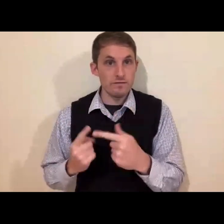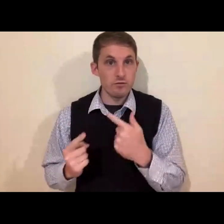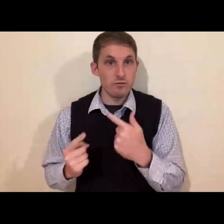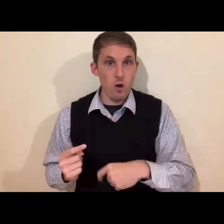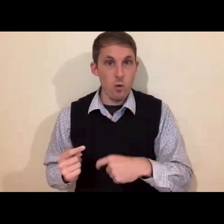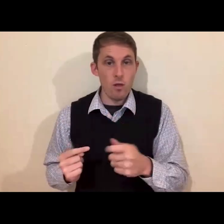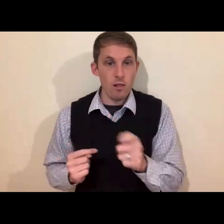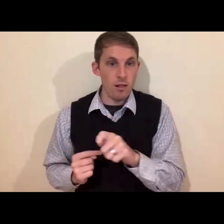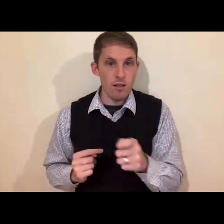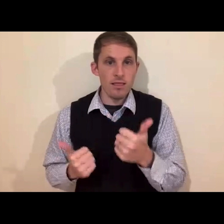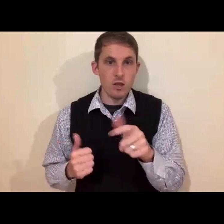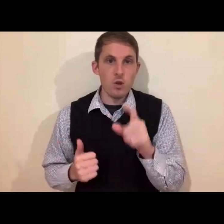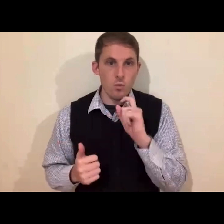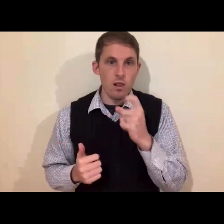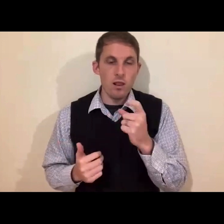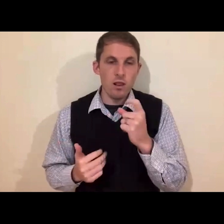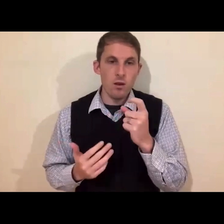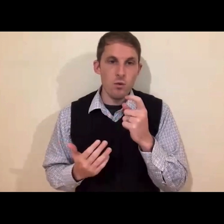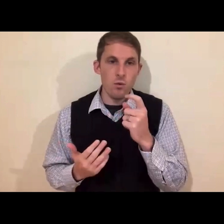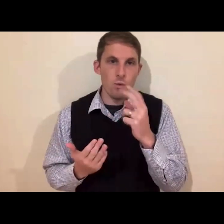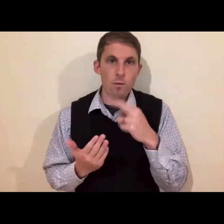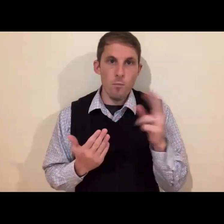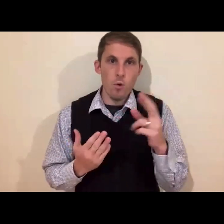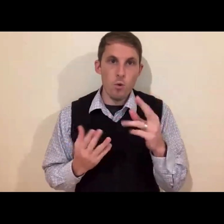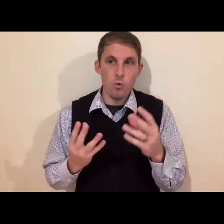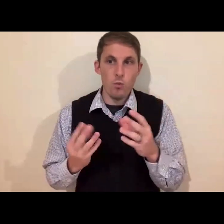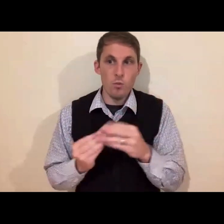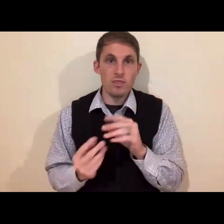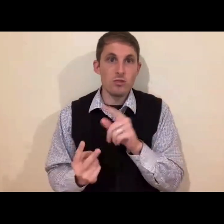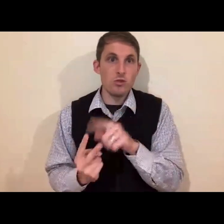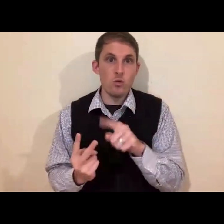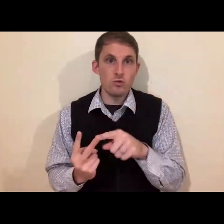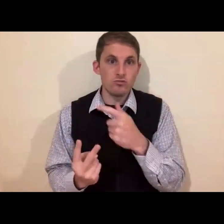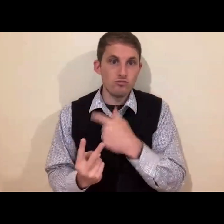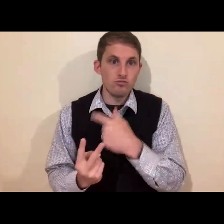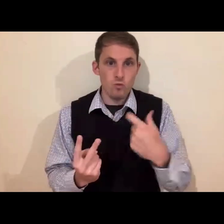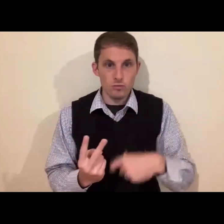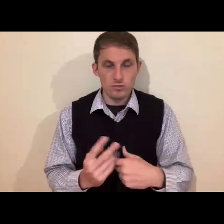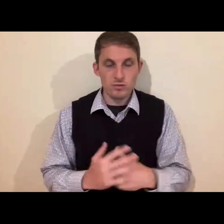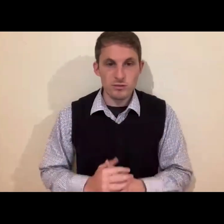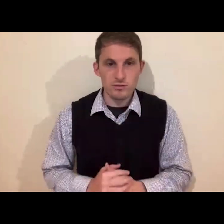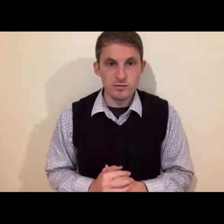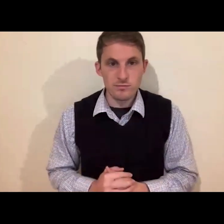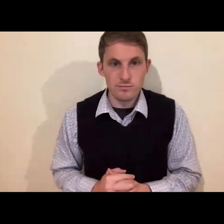then you would report them against those 2 roles, and whether that was at a single